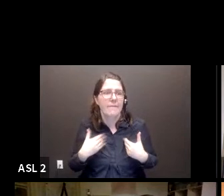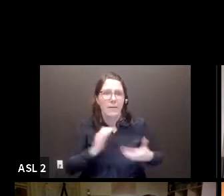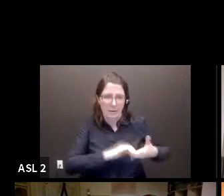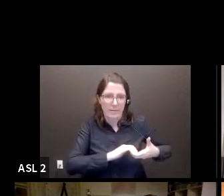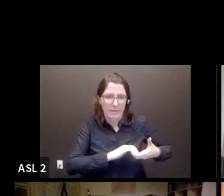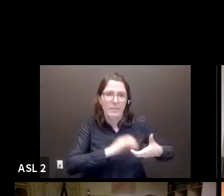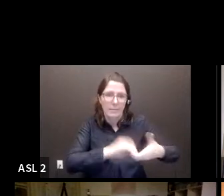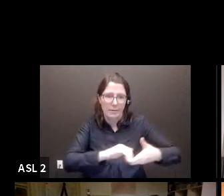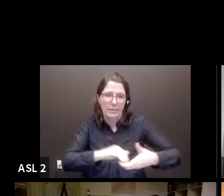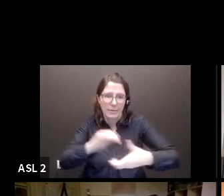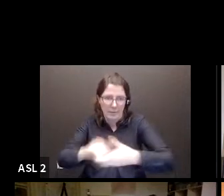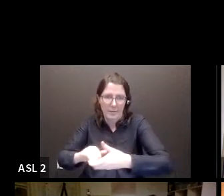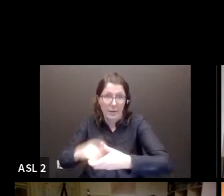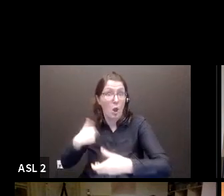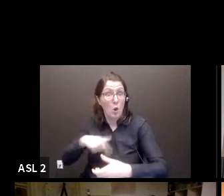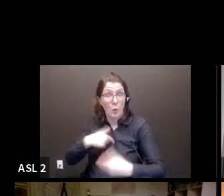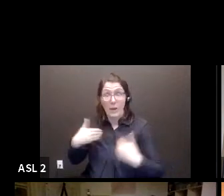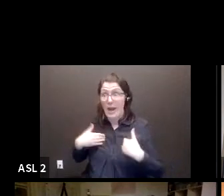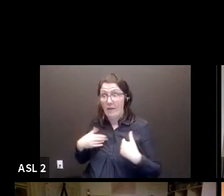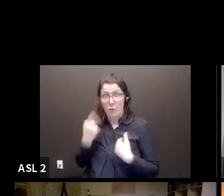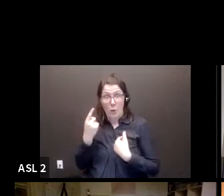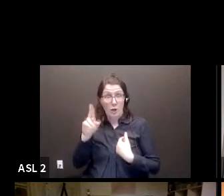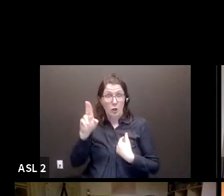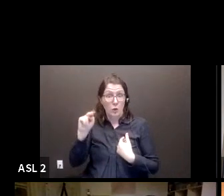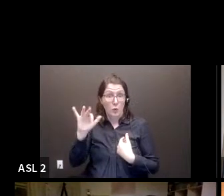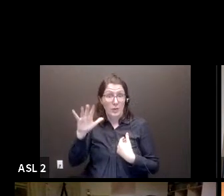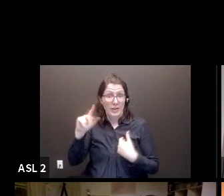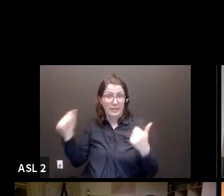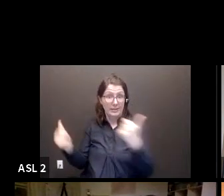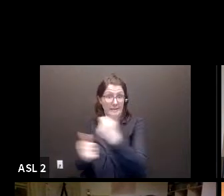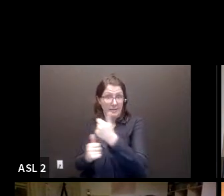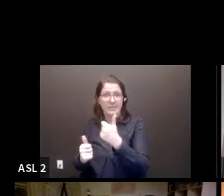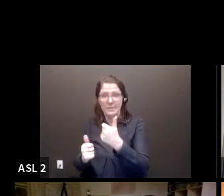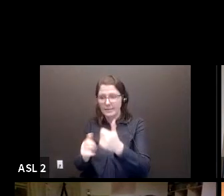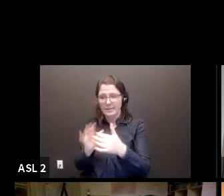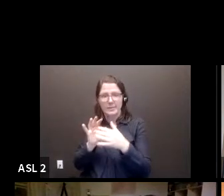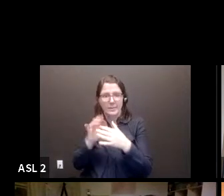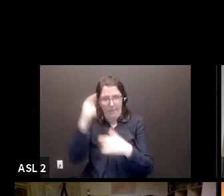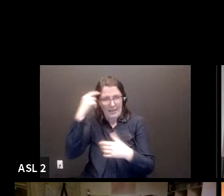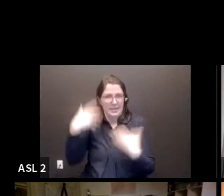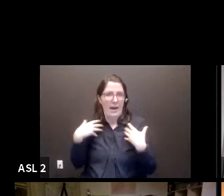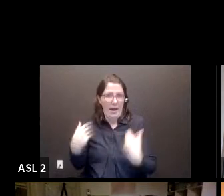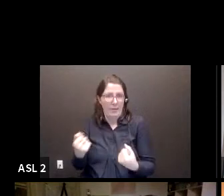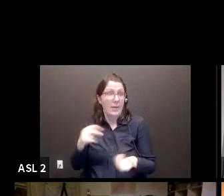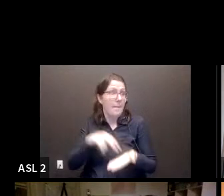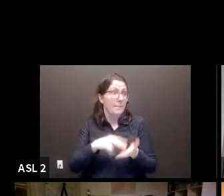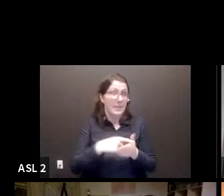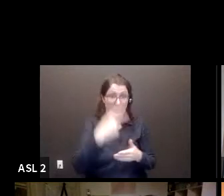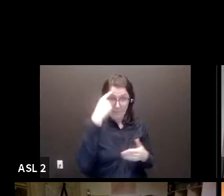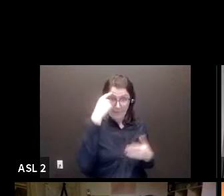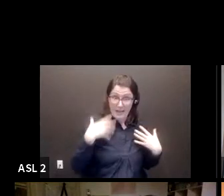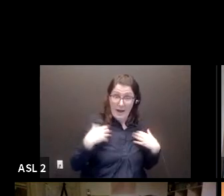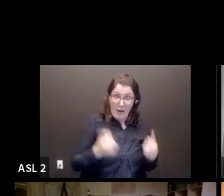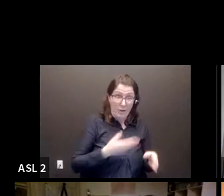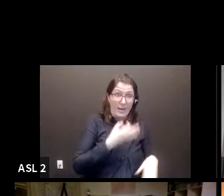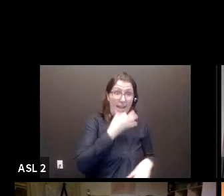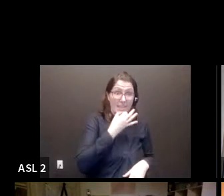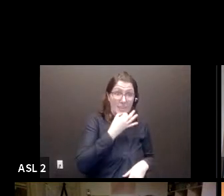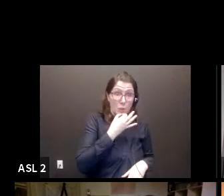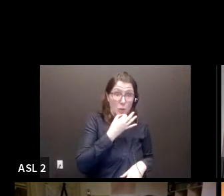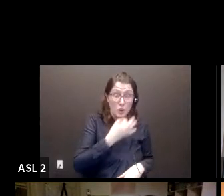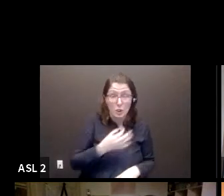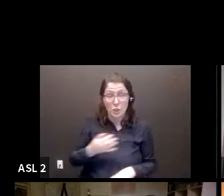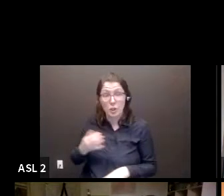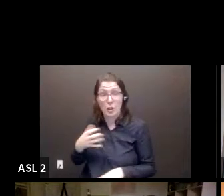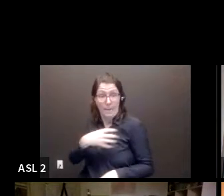health unit that that puts a police officer and a mental health practitioner in a car that responds to low acuity low threat